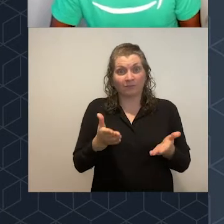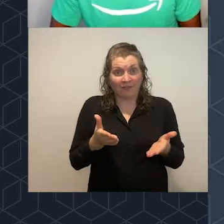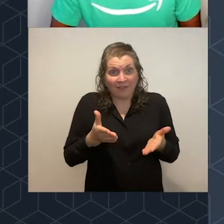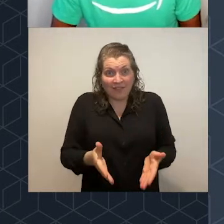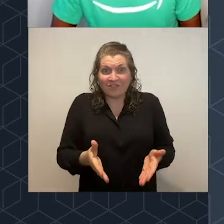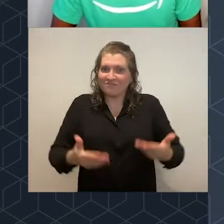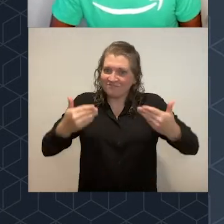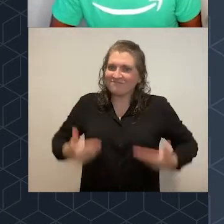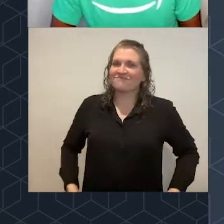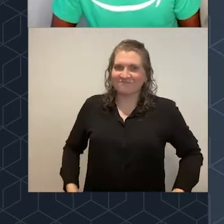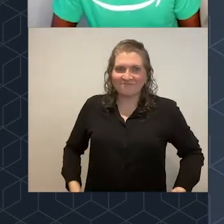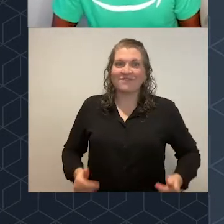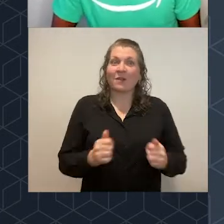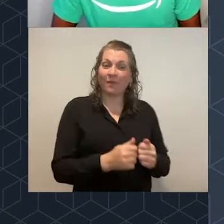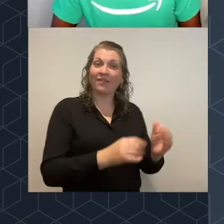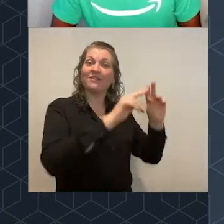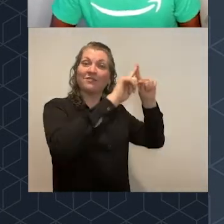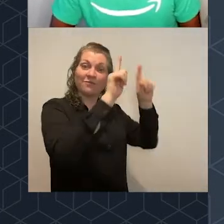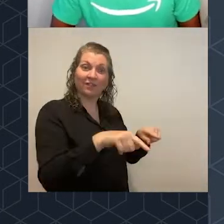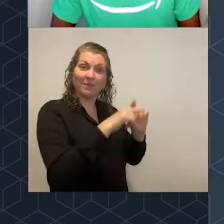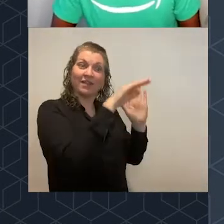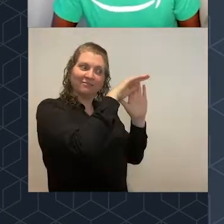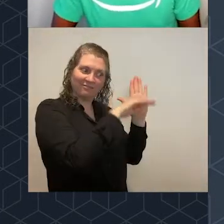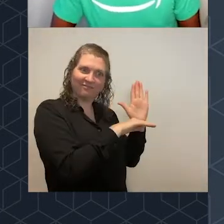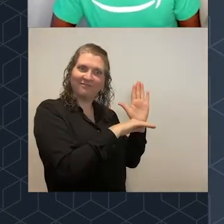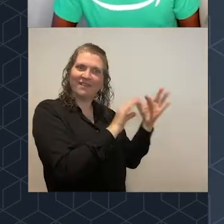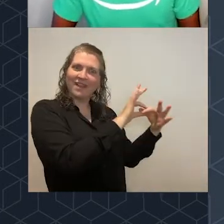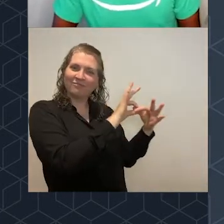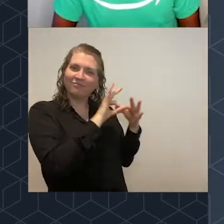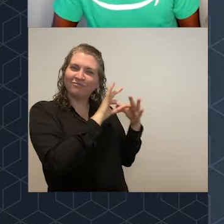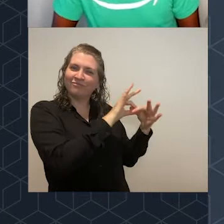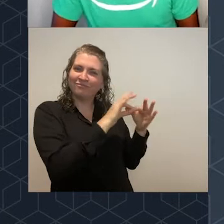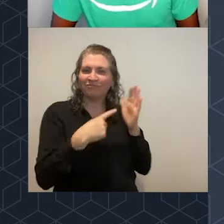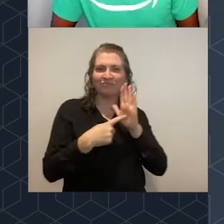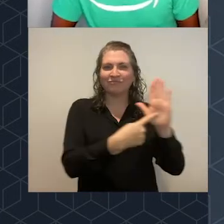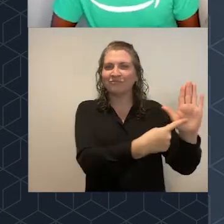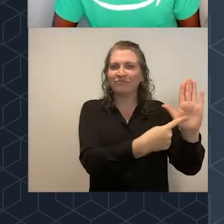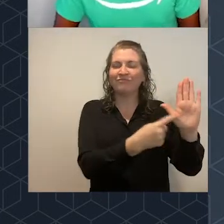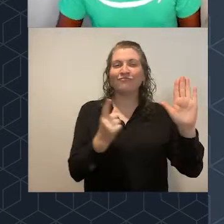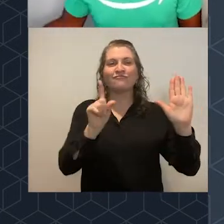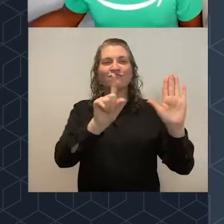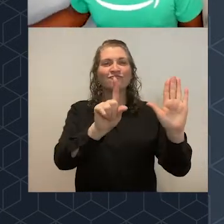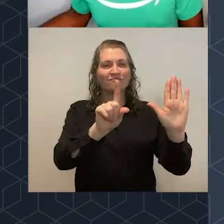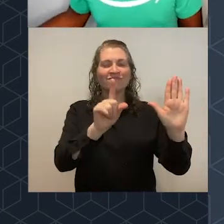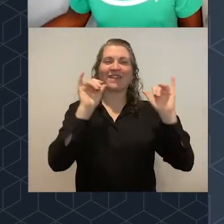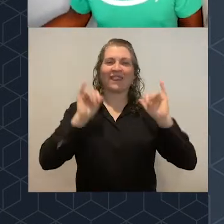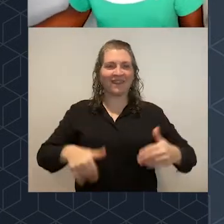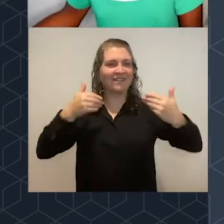to communicate your brand broadly. Right? You really want to make sure that you're sitting at the table. And if you're